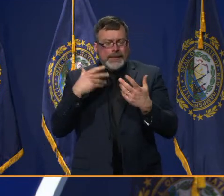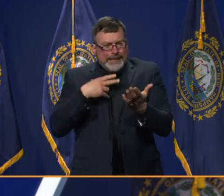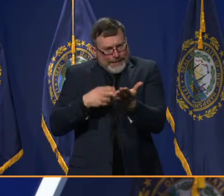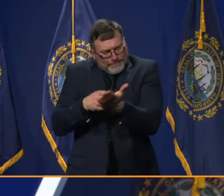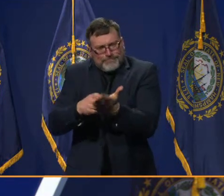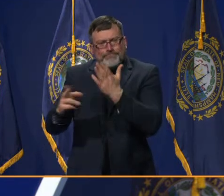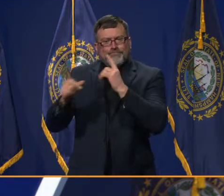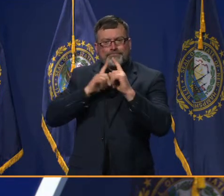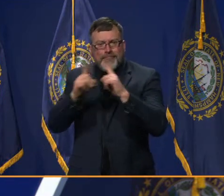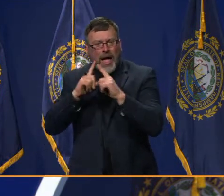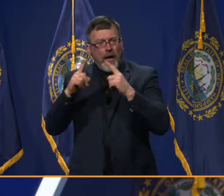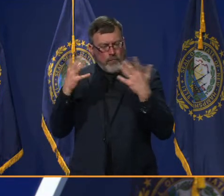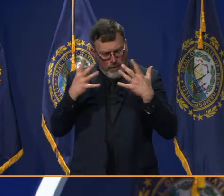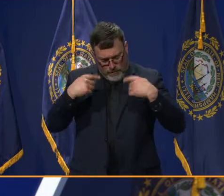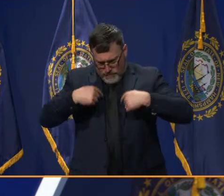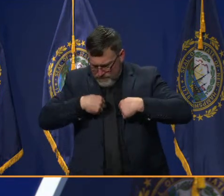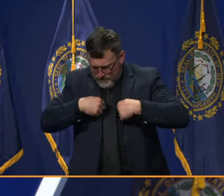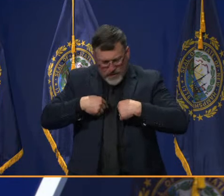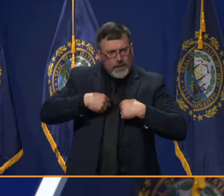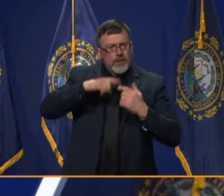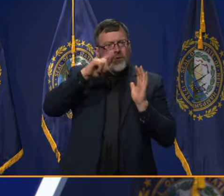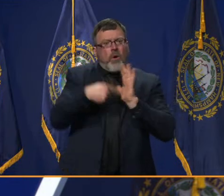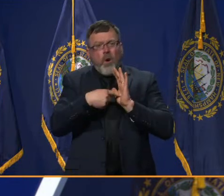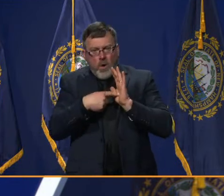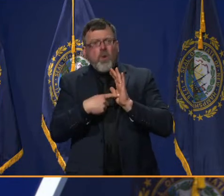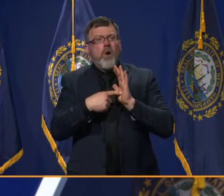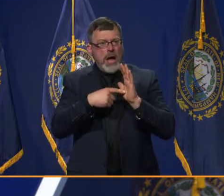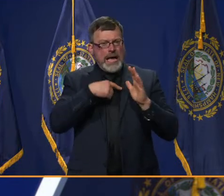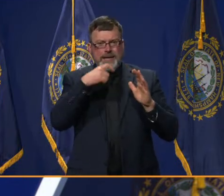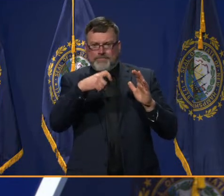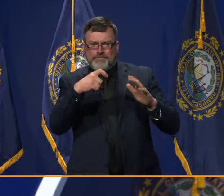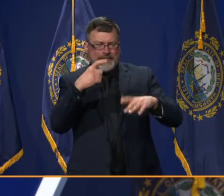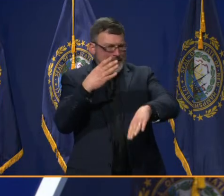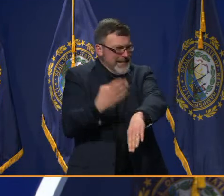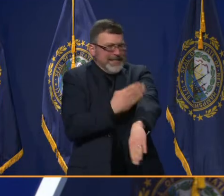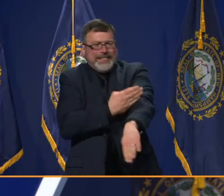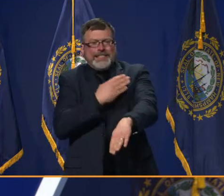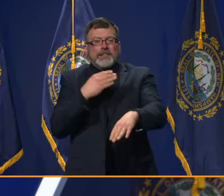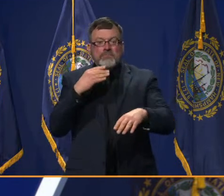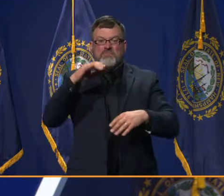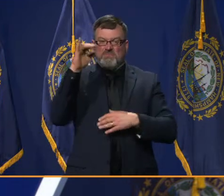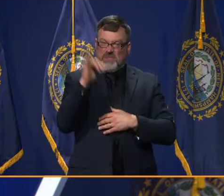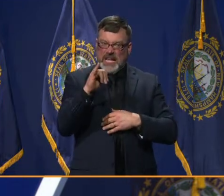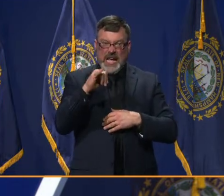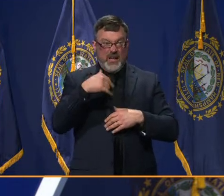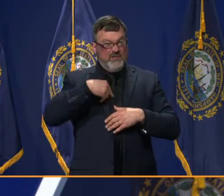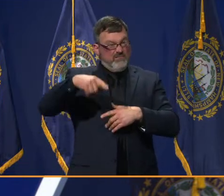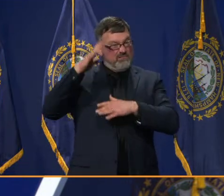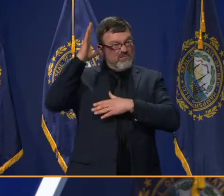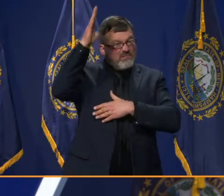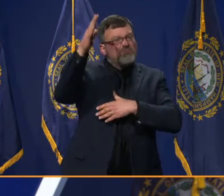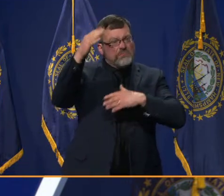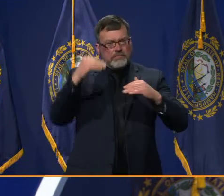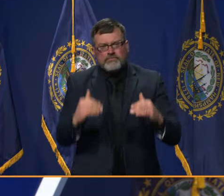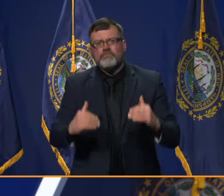next generation. That is what will lead us into that next step. Our growth, our evolution,